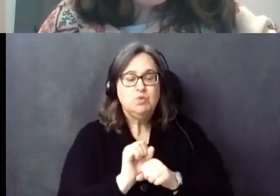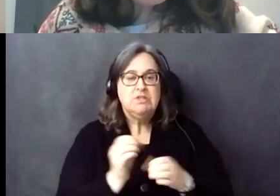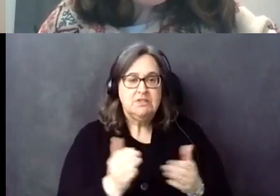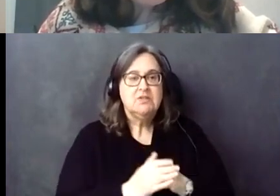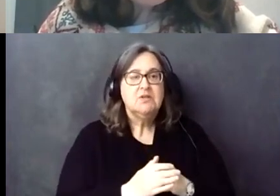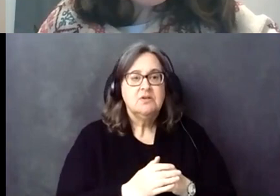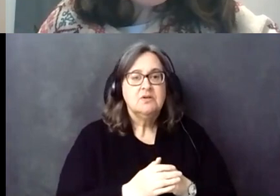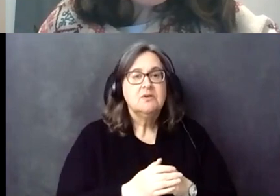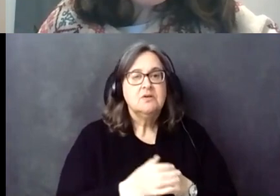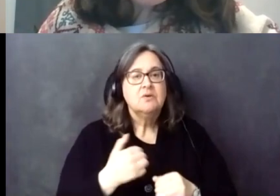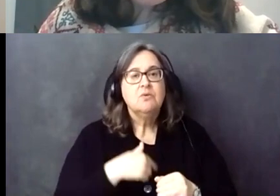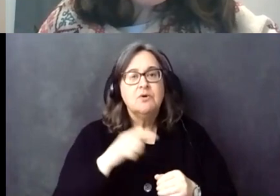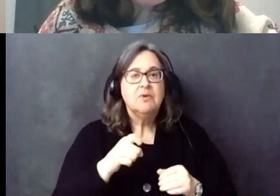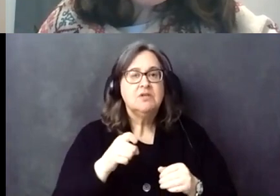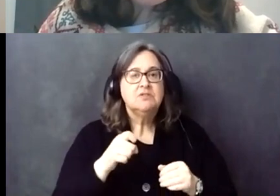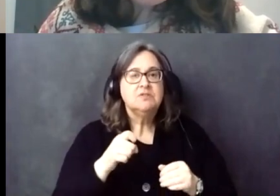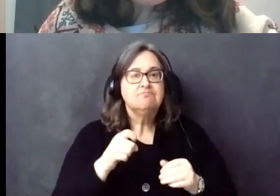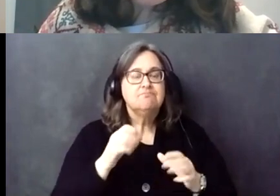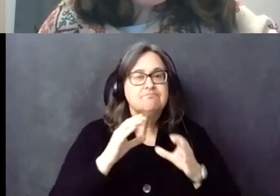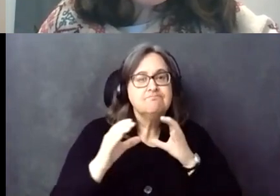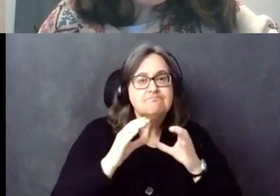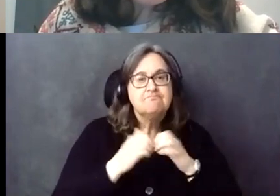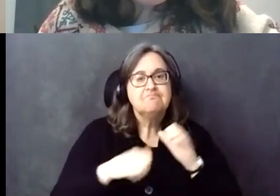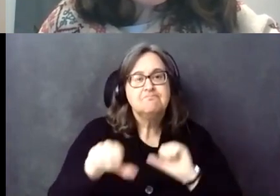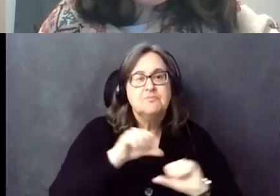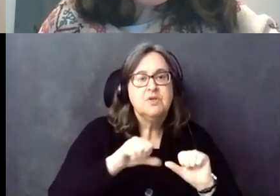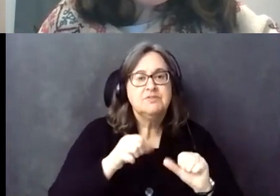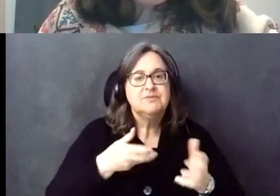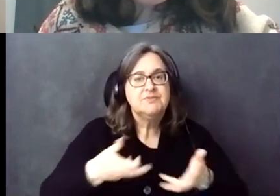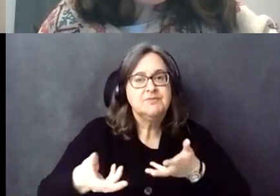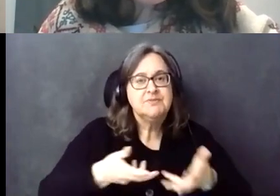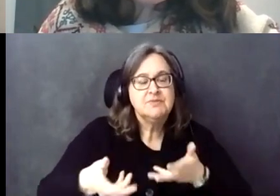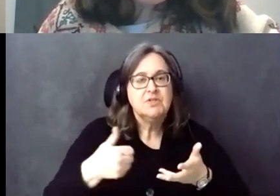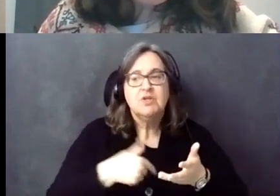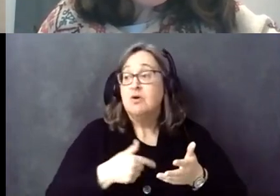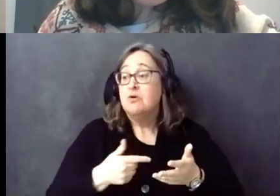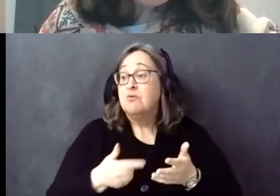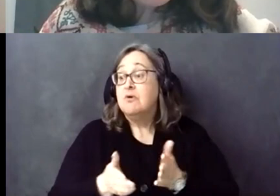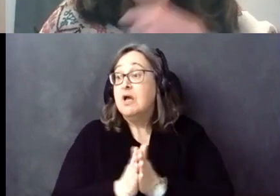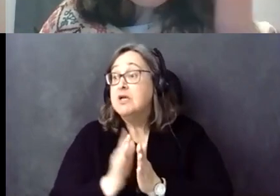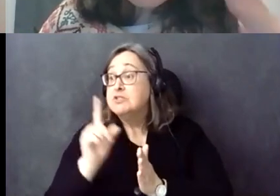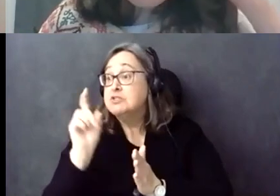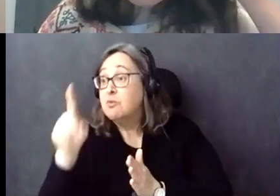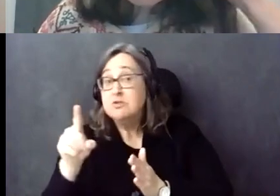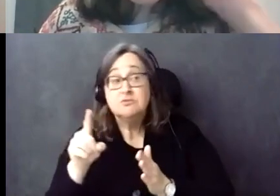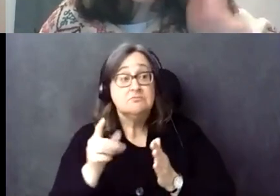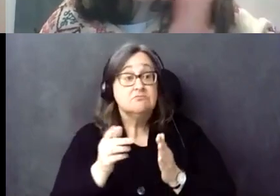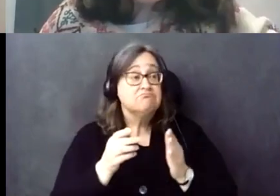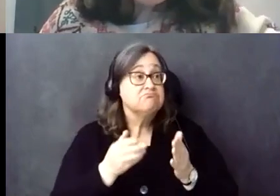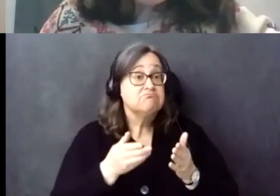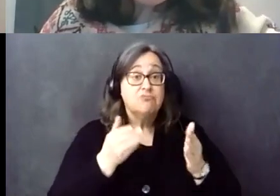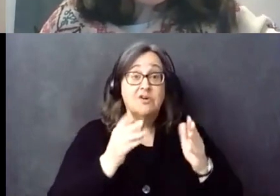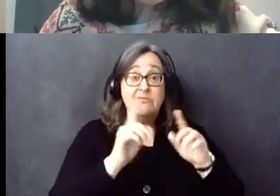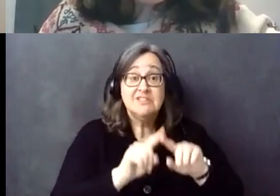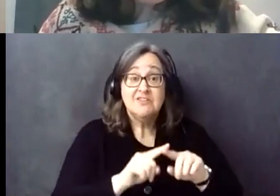know, we must talk to each other. We raise the questions, we raise the issues, and we bring